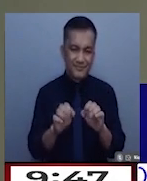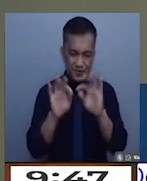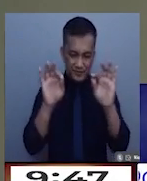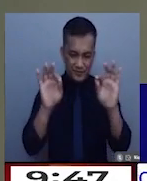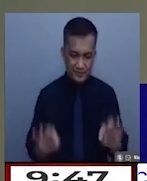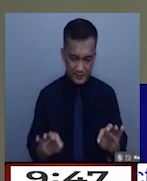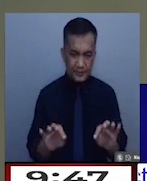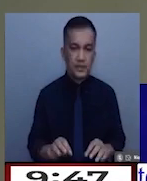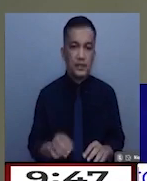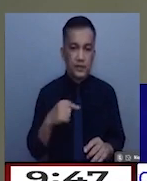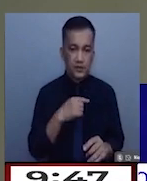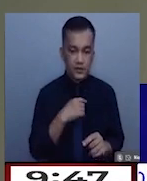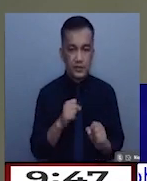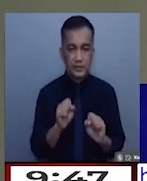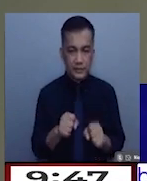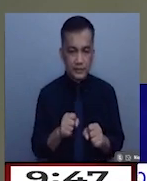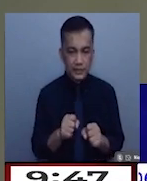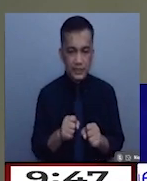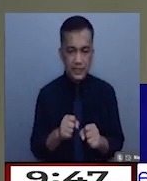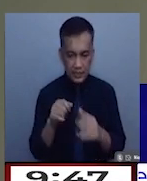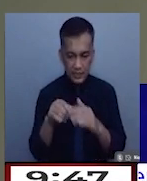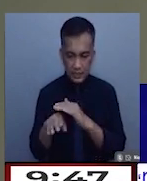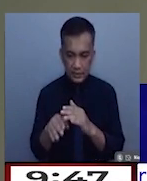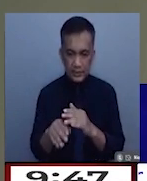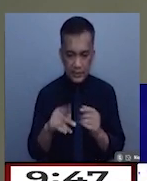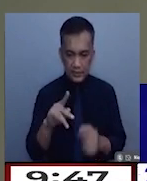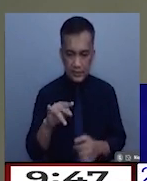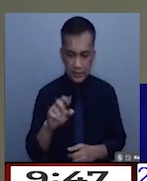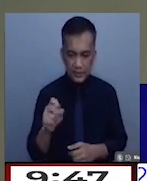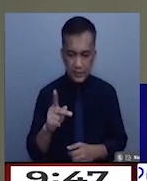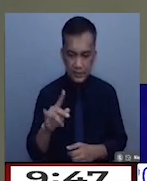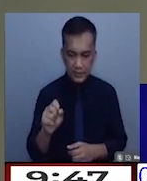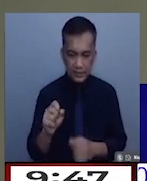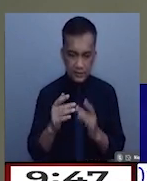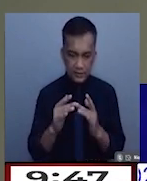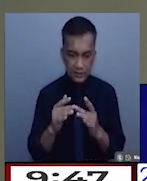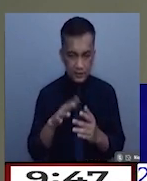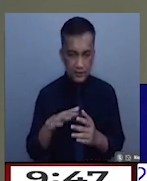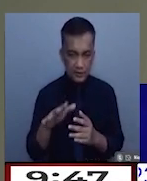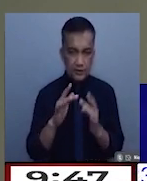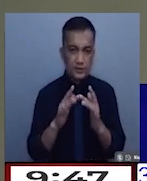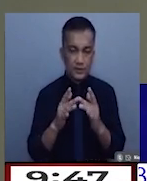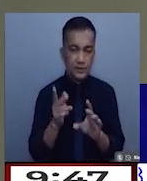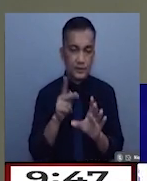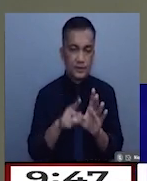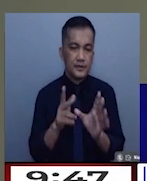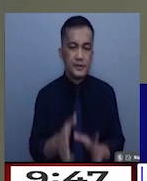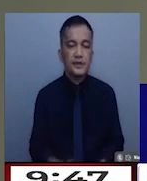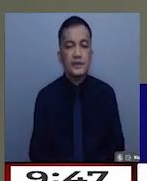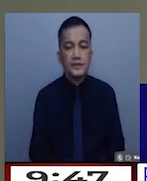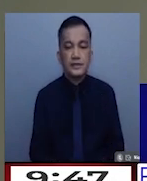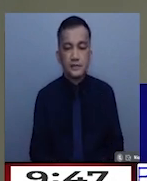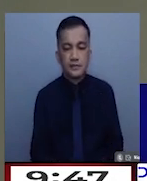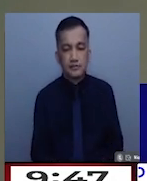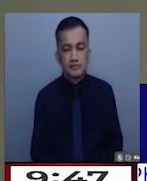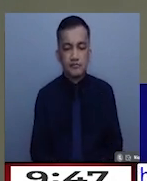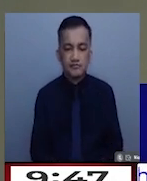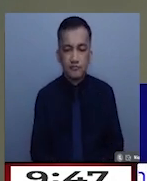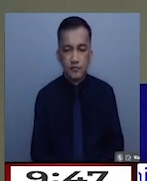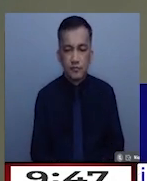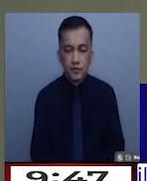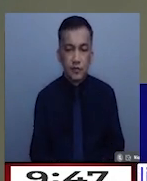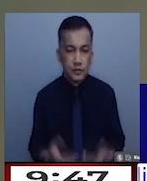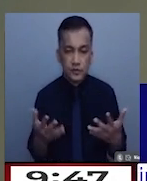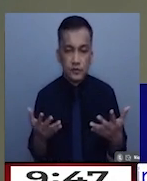so that you could access your press kits online for those of our online participants. If there are